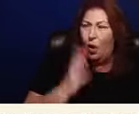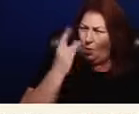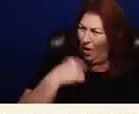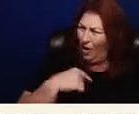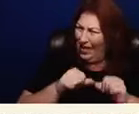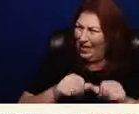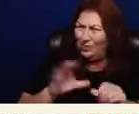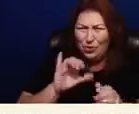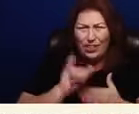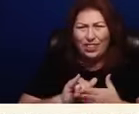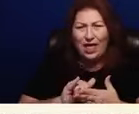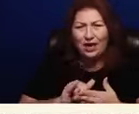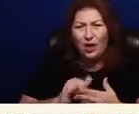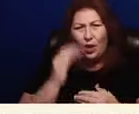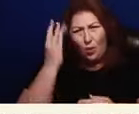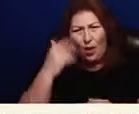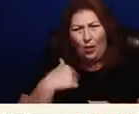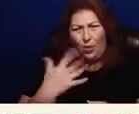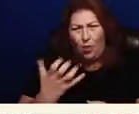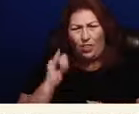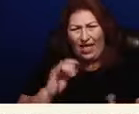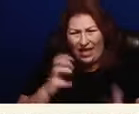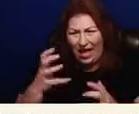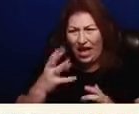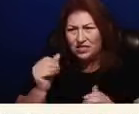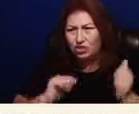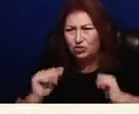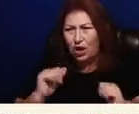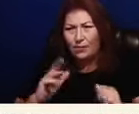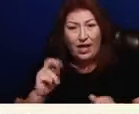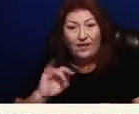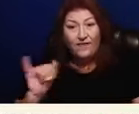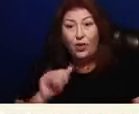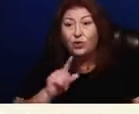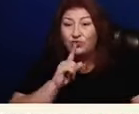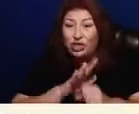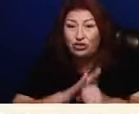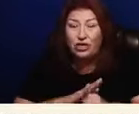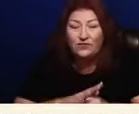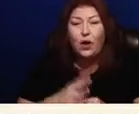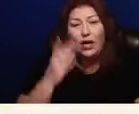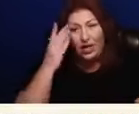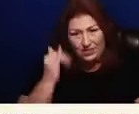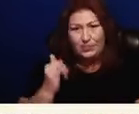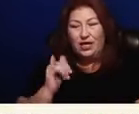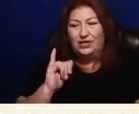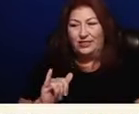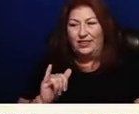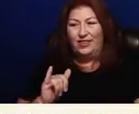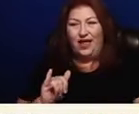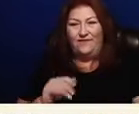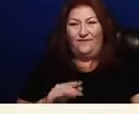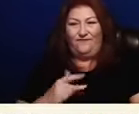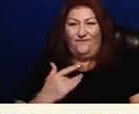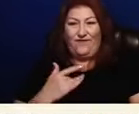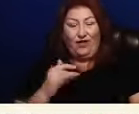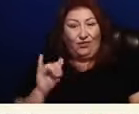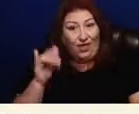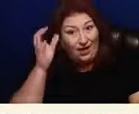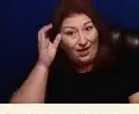do we keep wanting that chaos and that drama, even though it's super stressful? It's because of this concept right here, that what we grew up